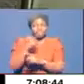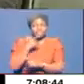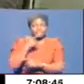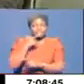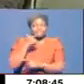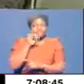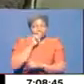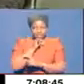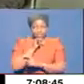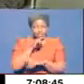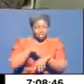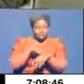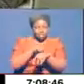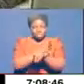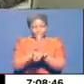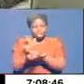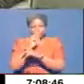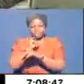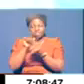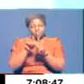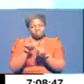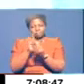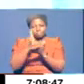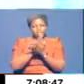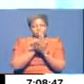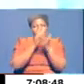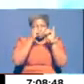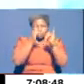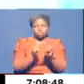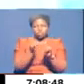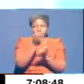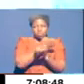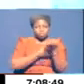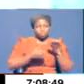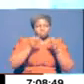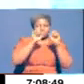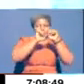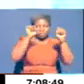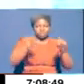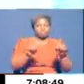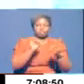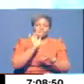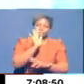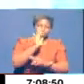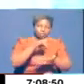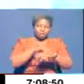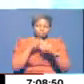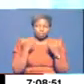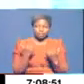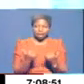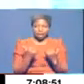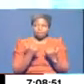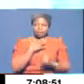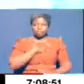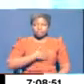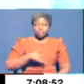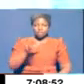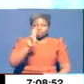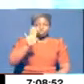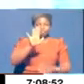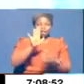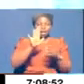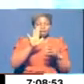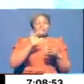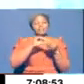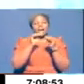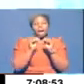wakati kama sehemu ya mfumo mpya wa kiuchumi. Your time is now. Take advantage of your numbers to make the